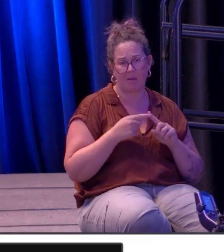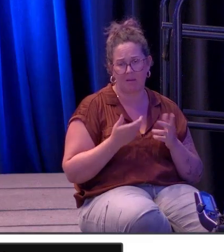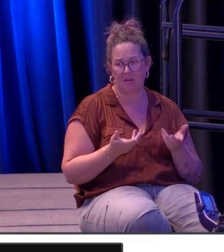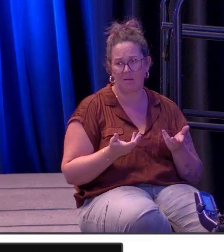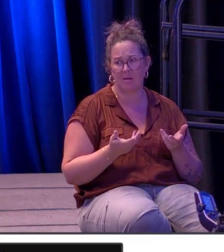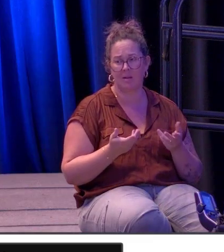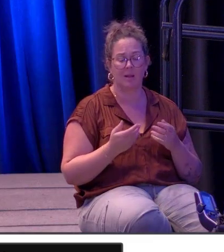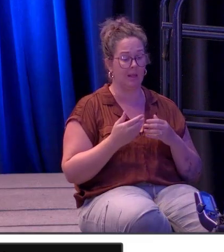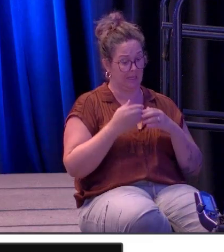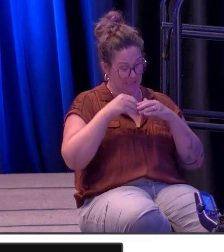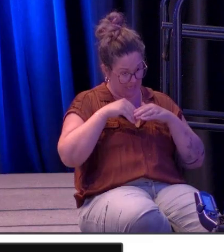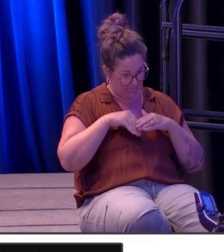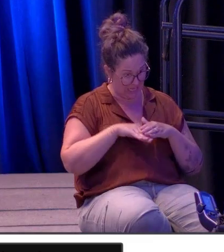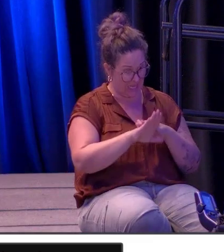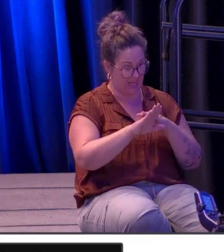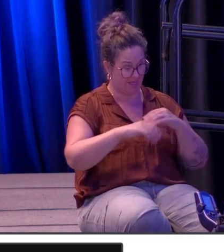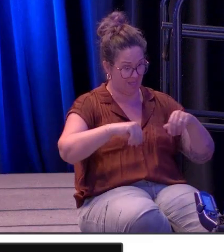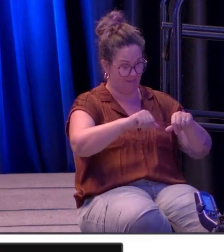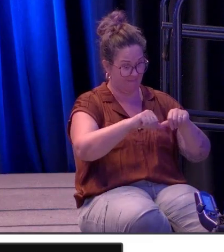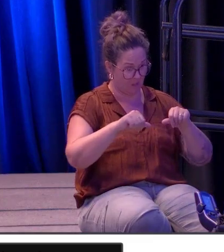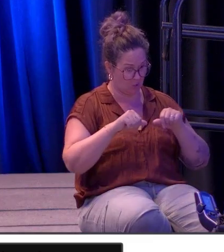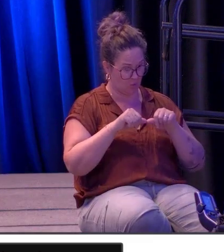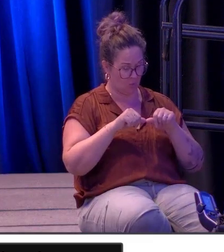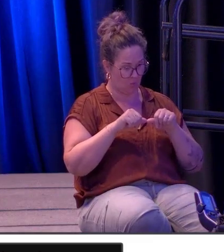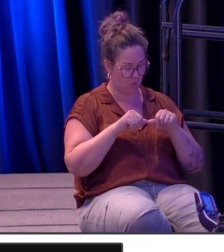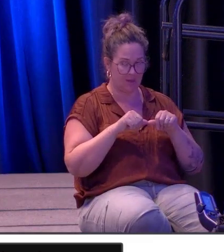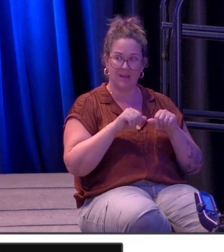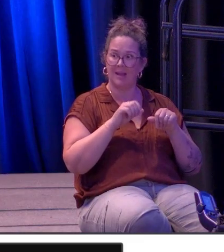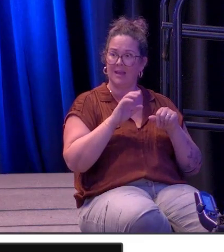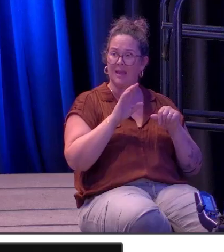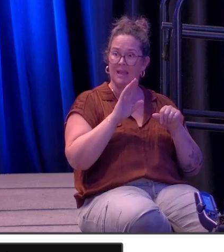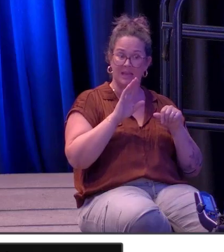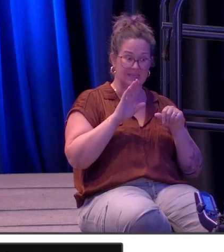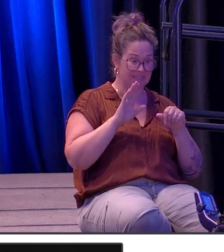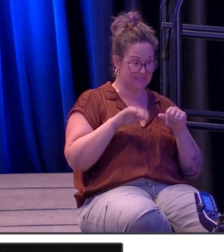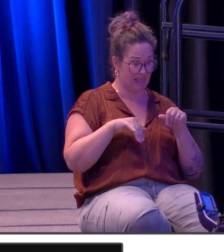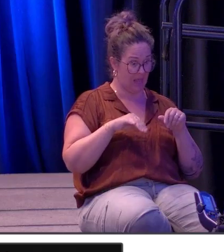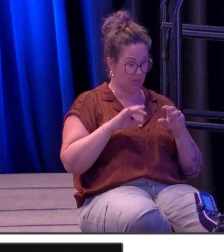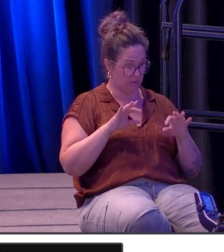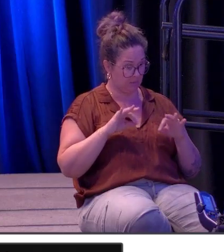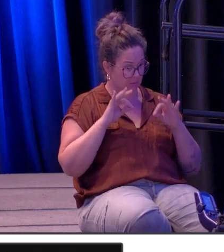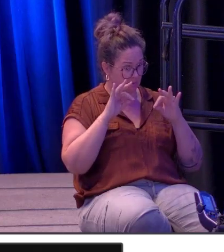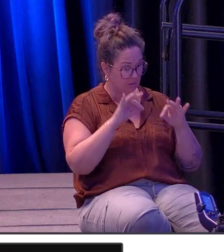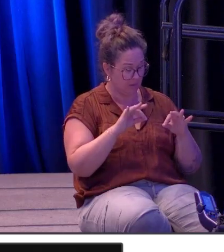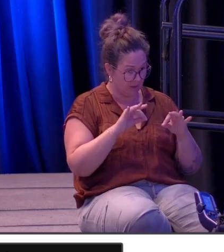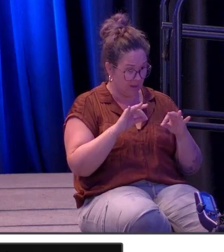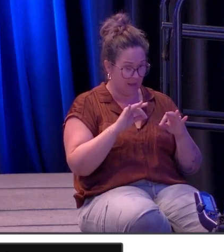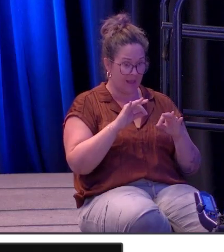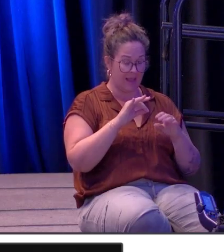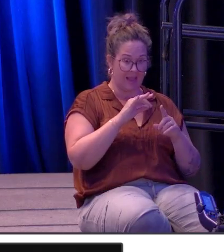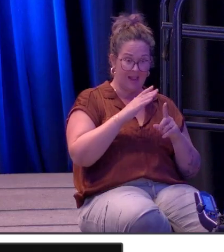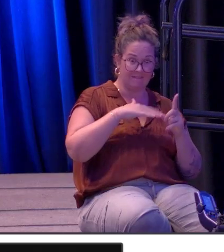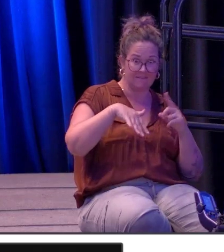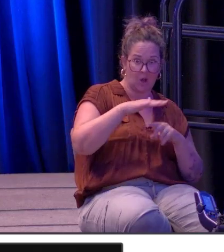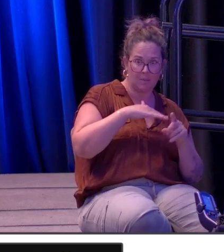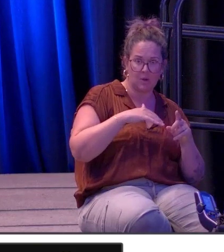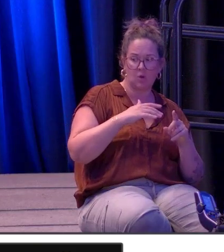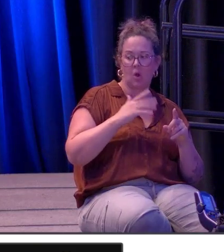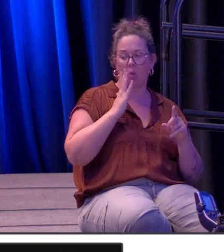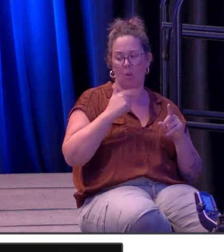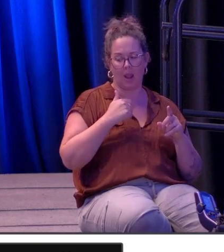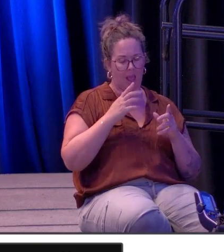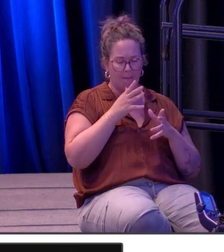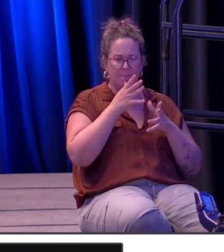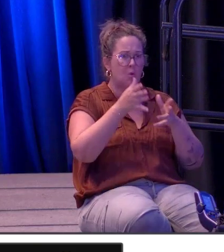you walk into that venue, is it a scent-free environment, or am I going to barf 3 minutes after I'm in there? You know, and